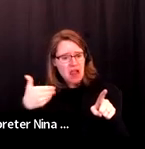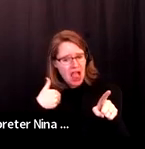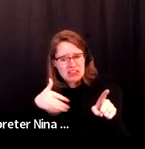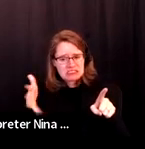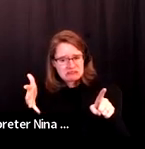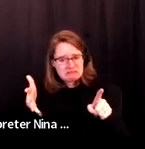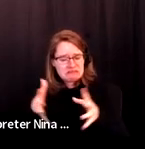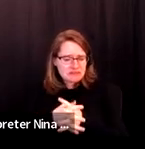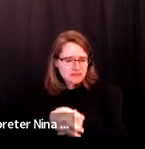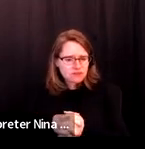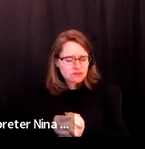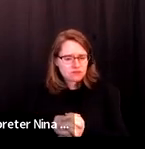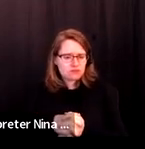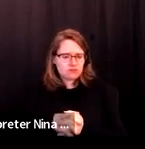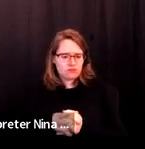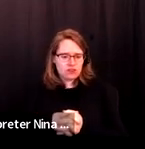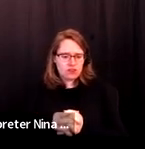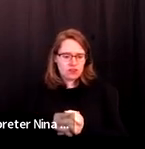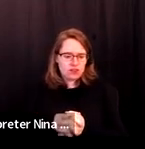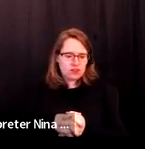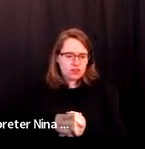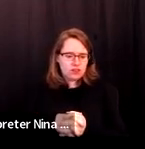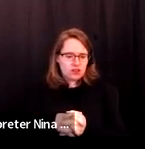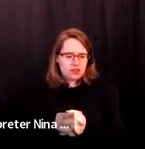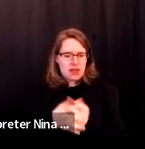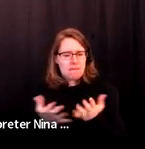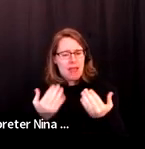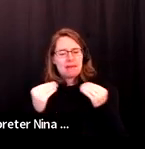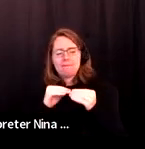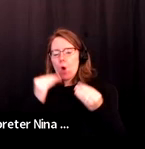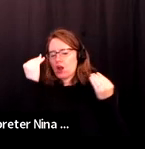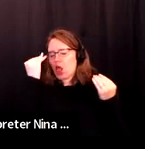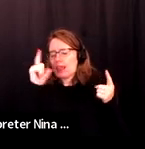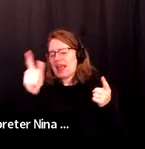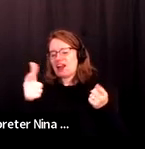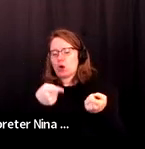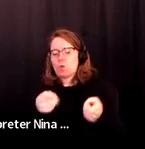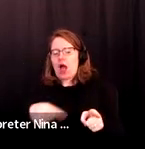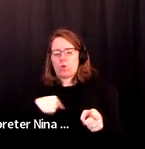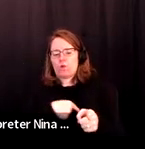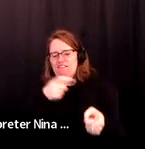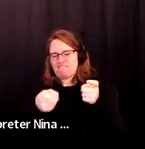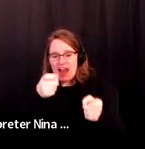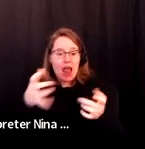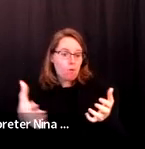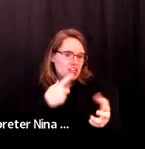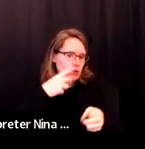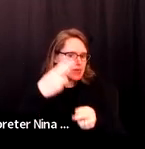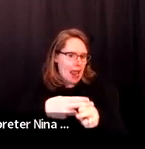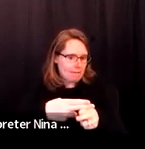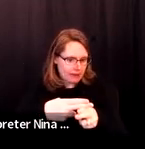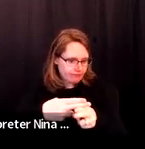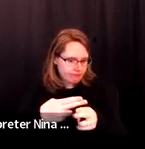but I don't know. Maybe it's food for further thought as we refine. But I just want to name that here because I think it gets a little bit to the points just